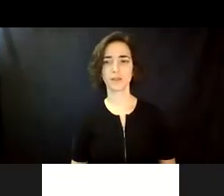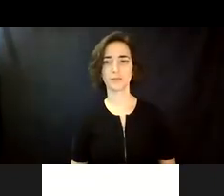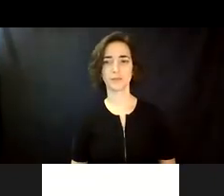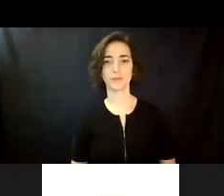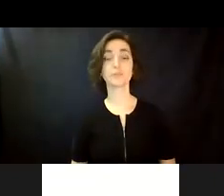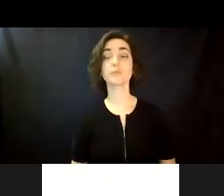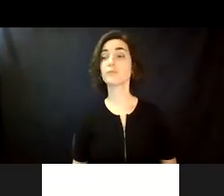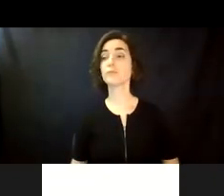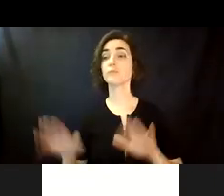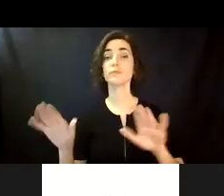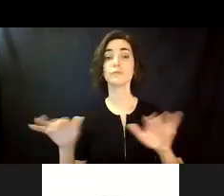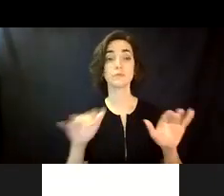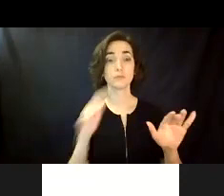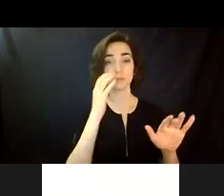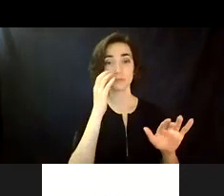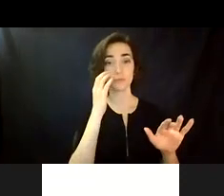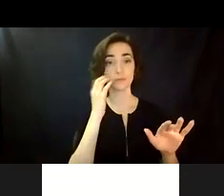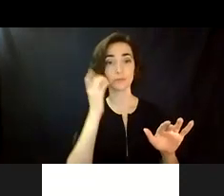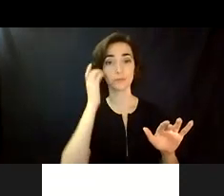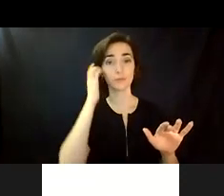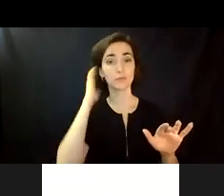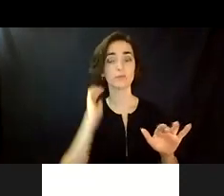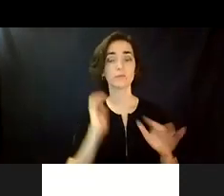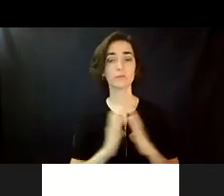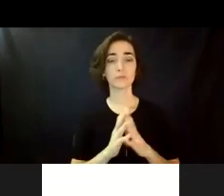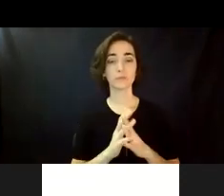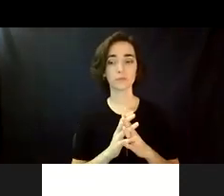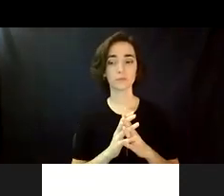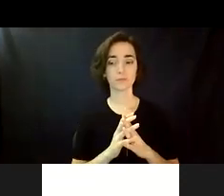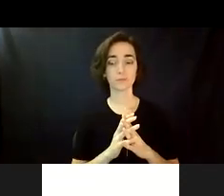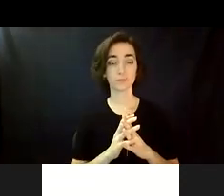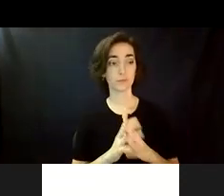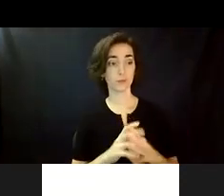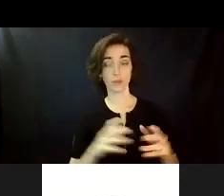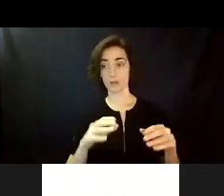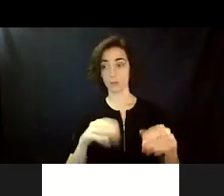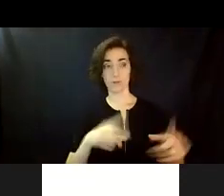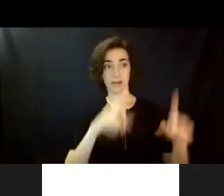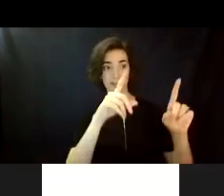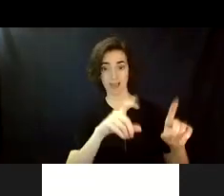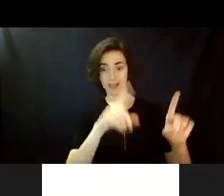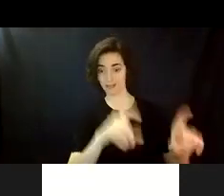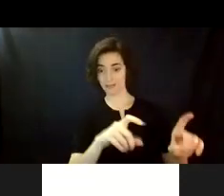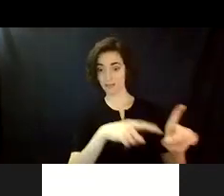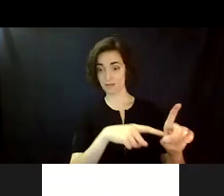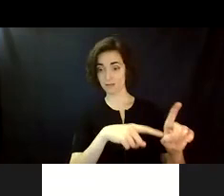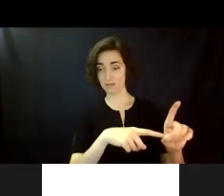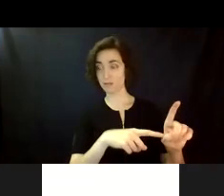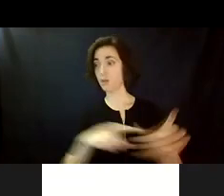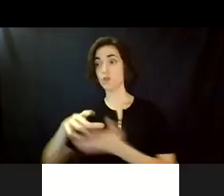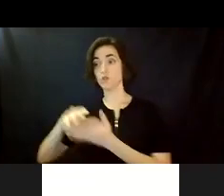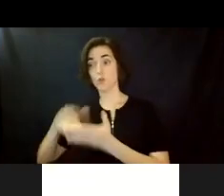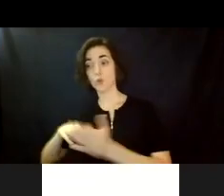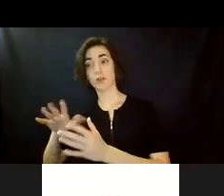Are the tests provided at a cost to students and families? If the school evaluation is